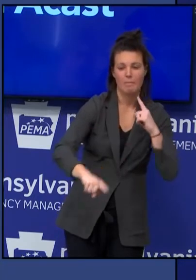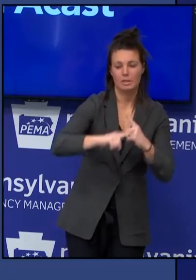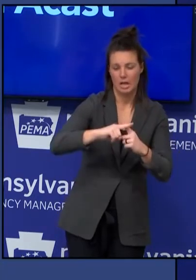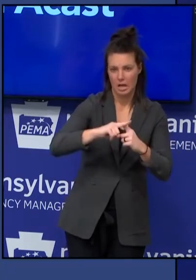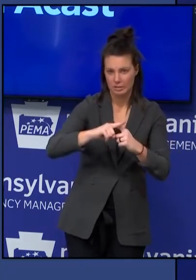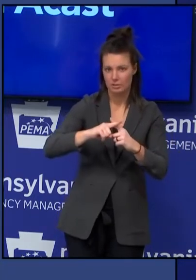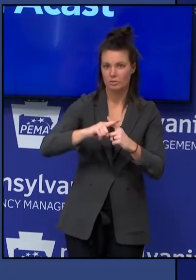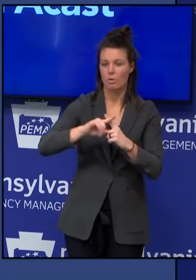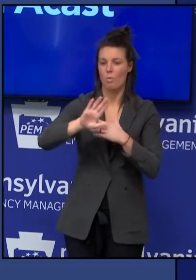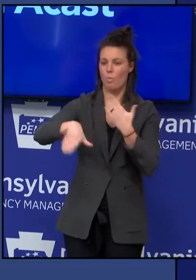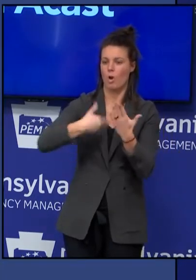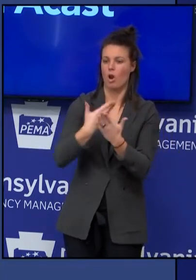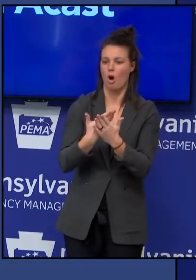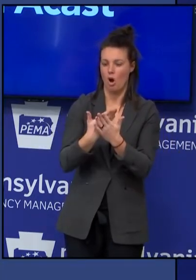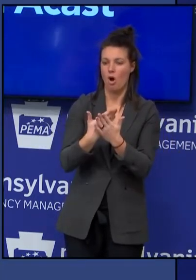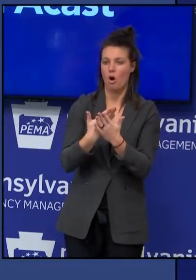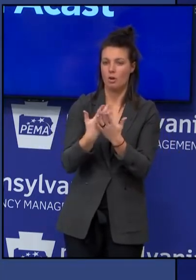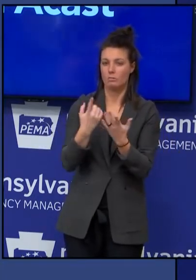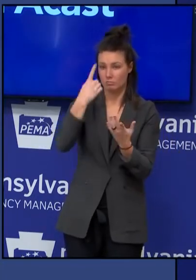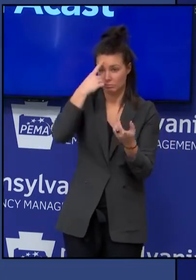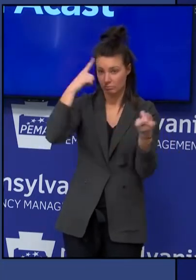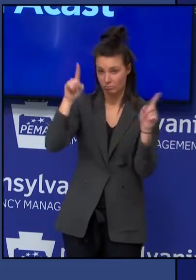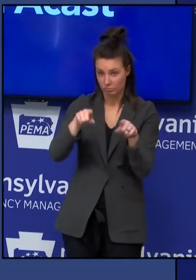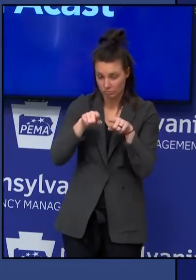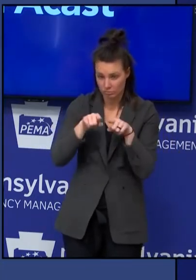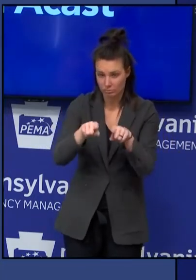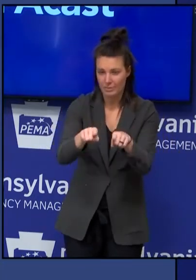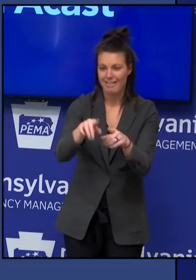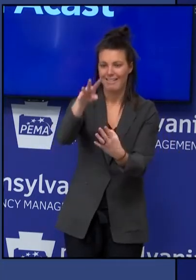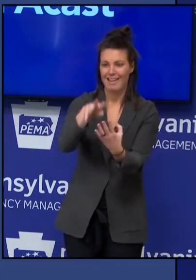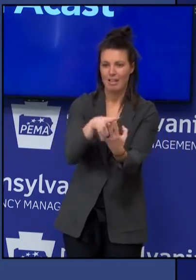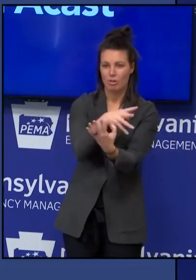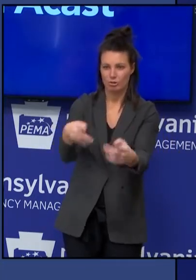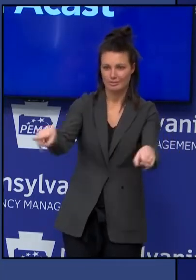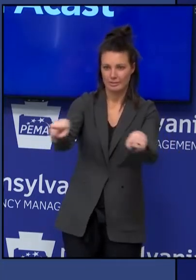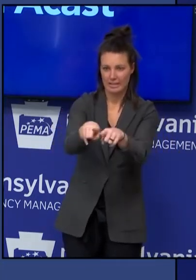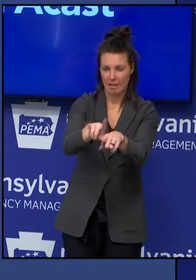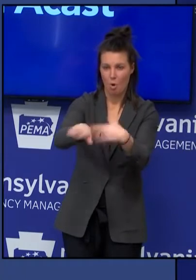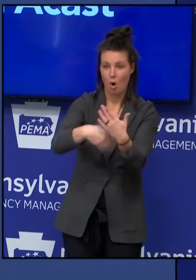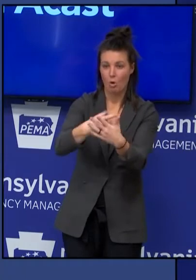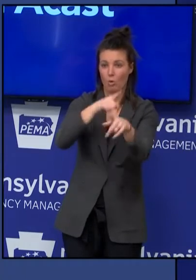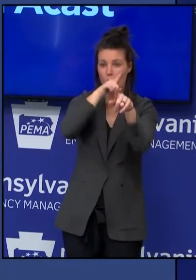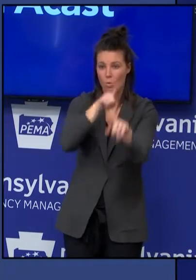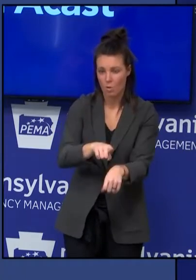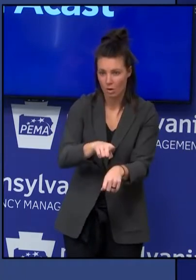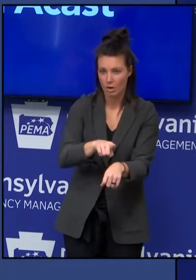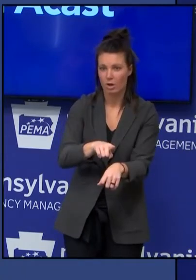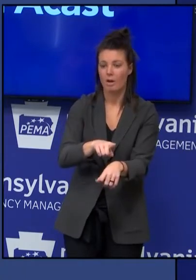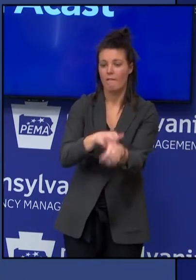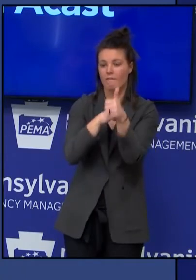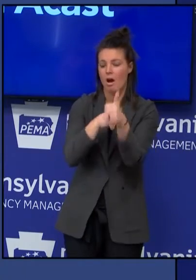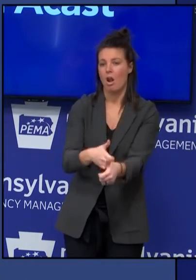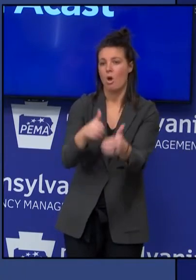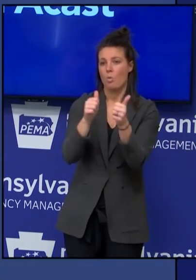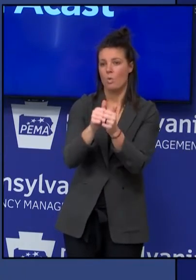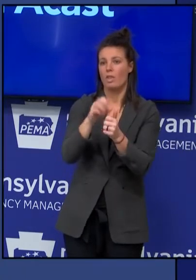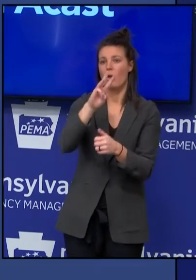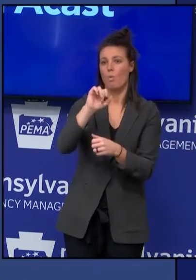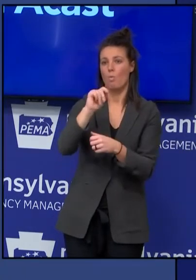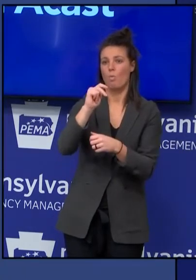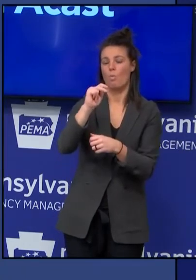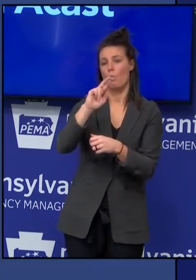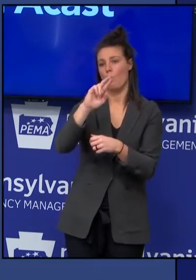us to all sync on the same calendar, making sure that we're all ordering aligned with Operation Warp Speed's